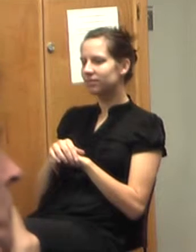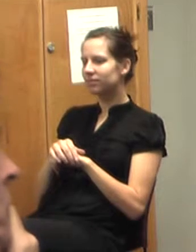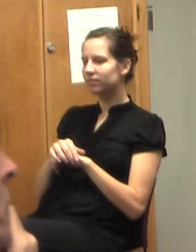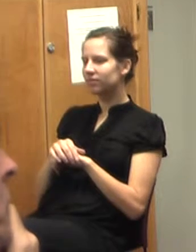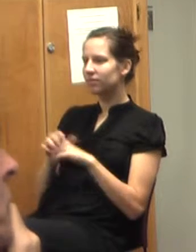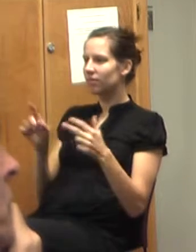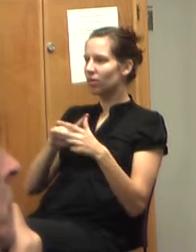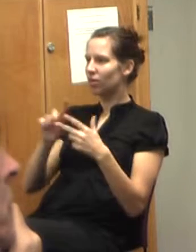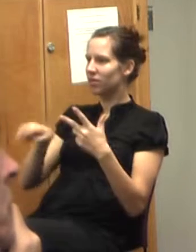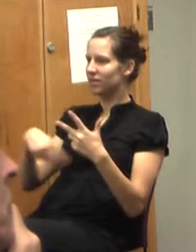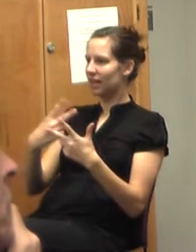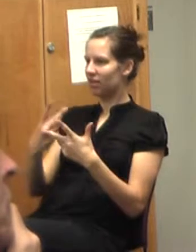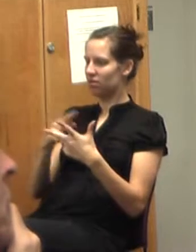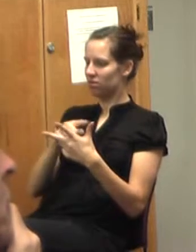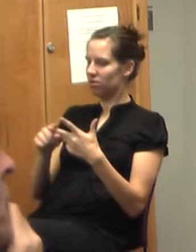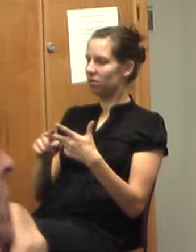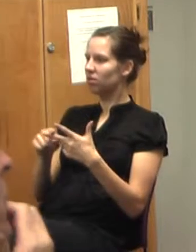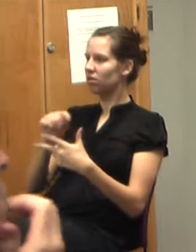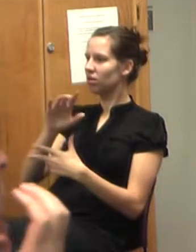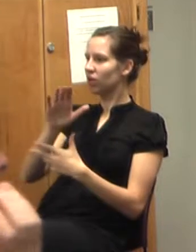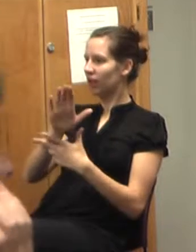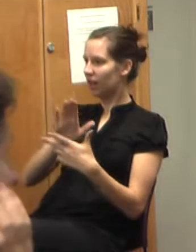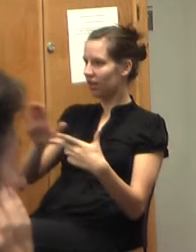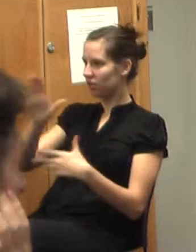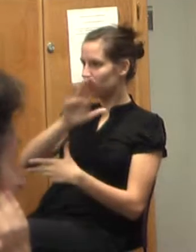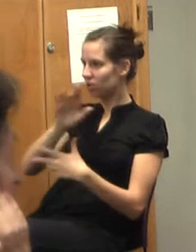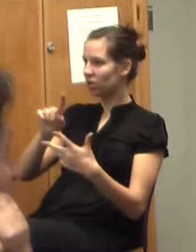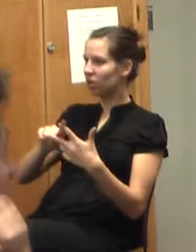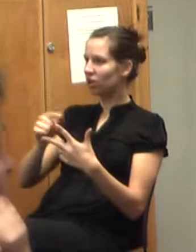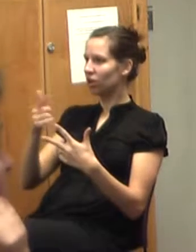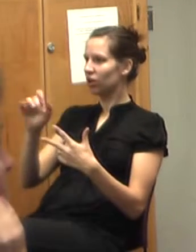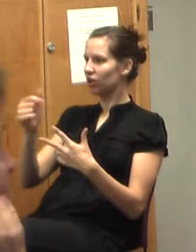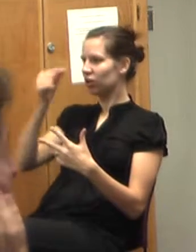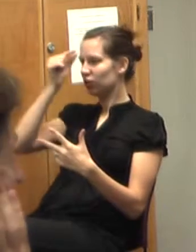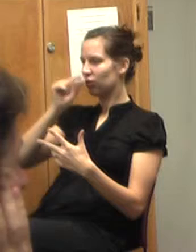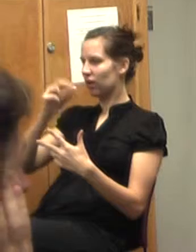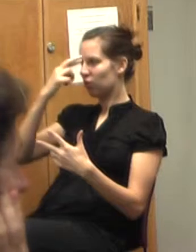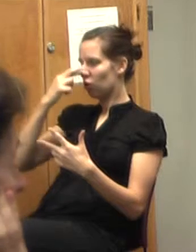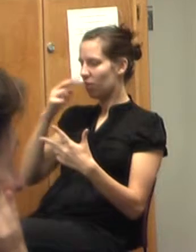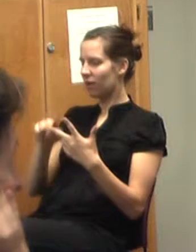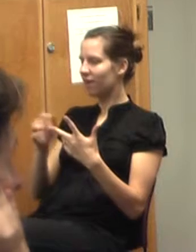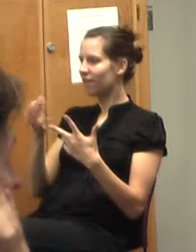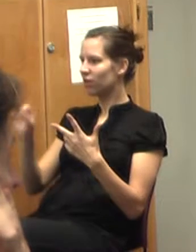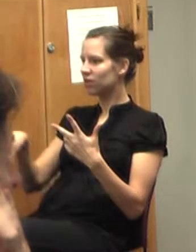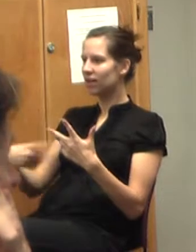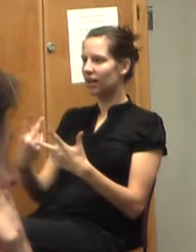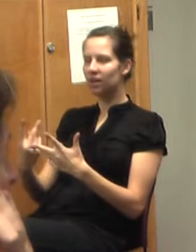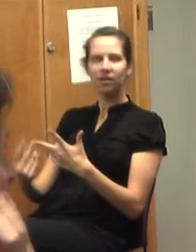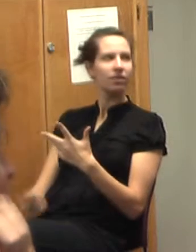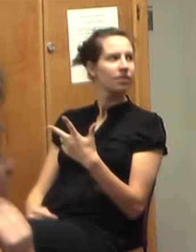There are three styles of wrestling. There's collegiate wrestling, Greco-Roman, and freestyle wrestling.